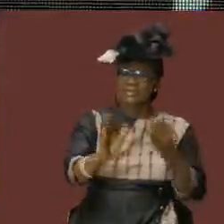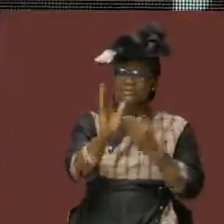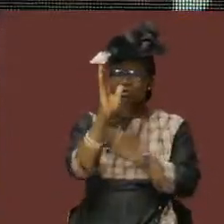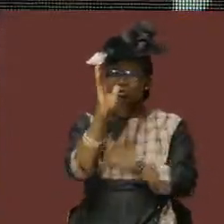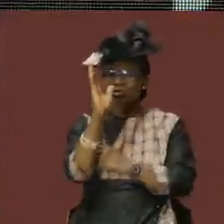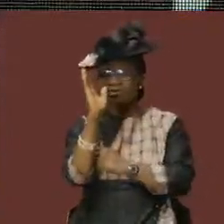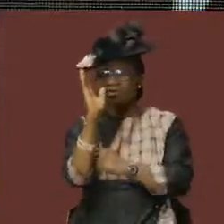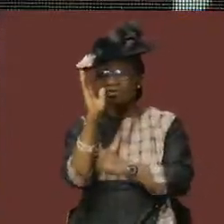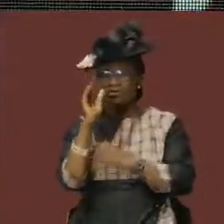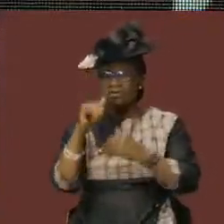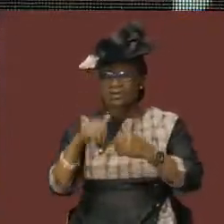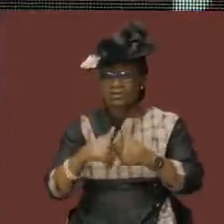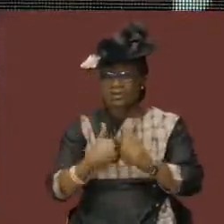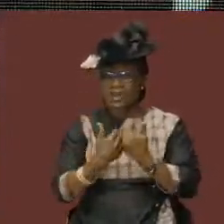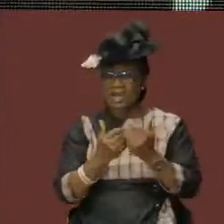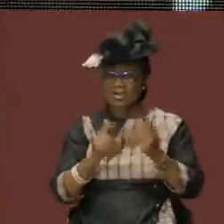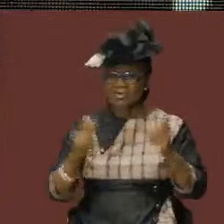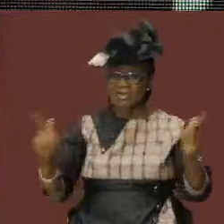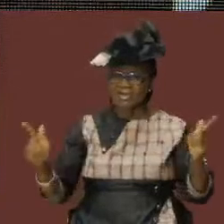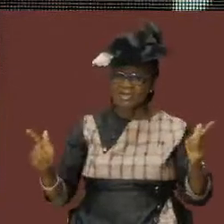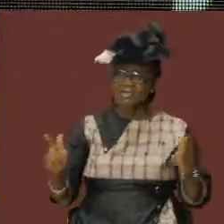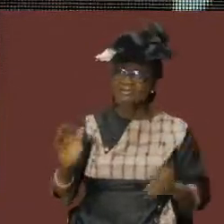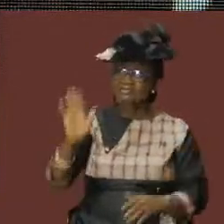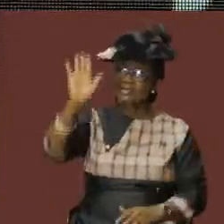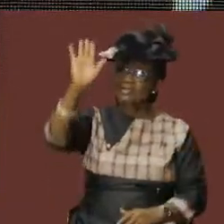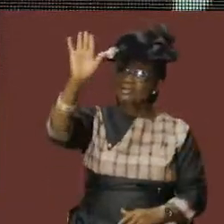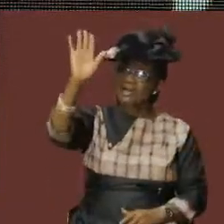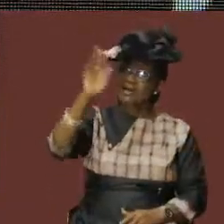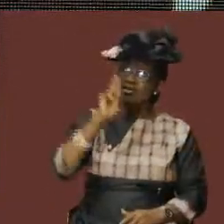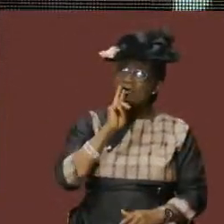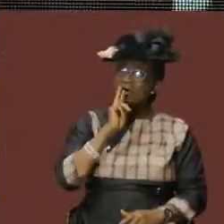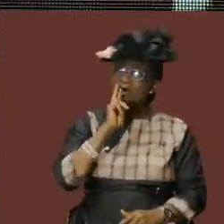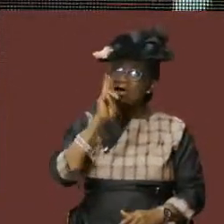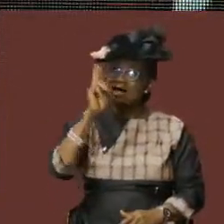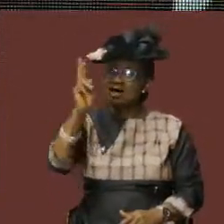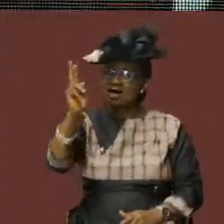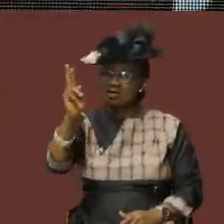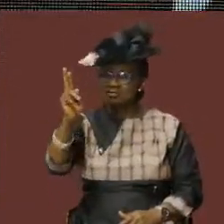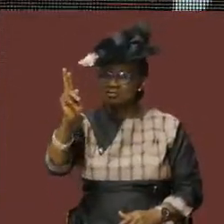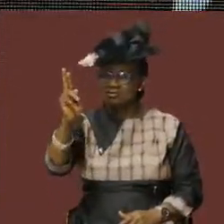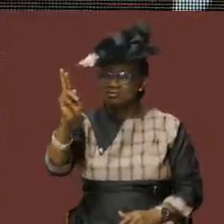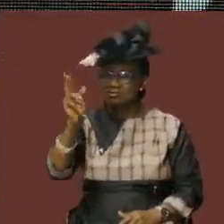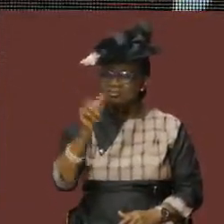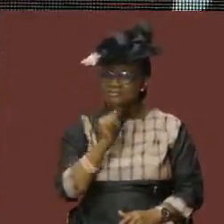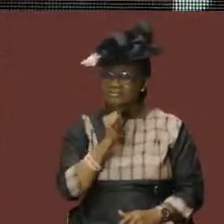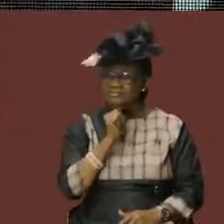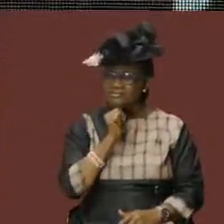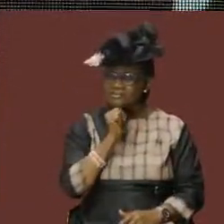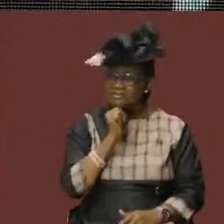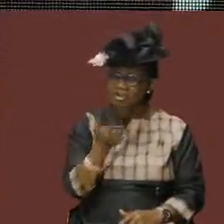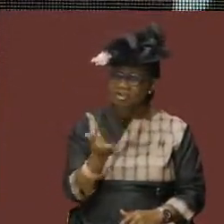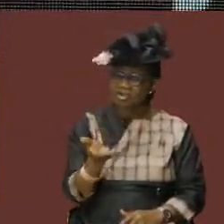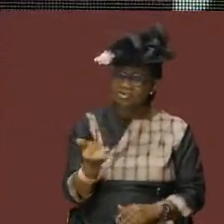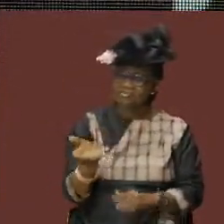immortal God, how great thou art, immortal,